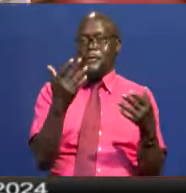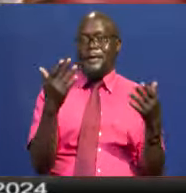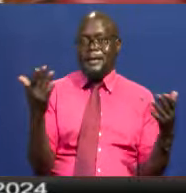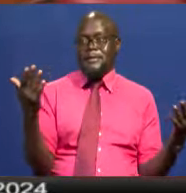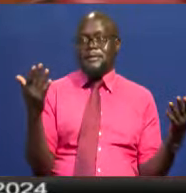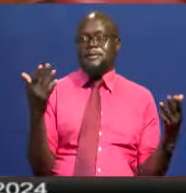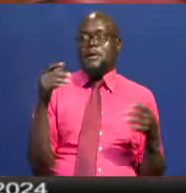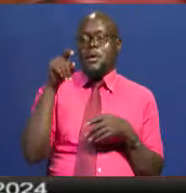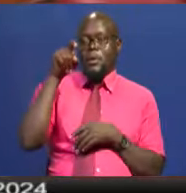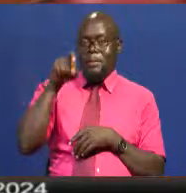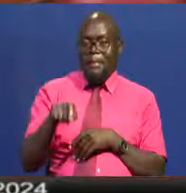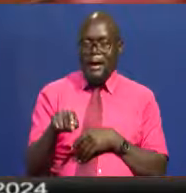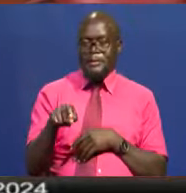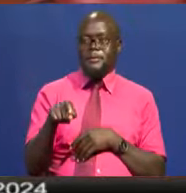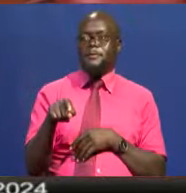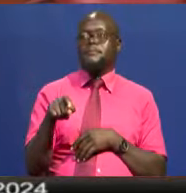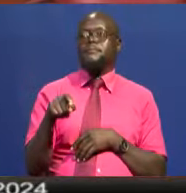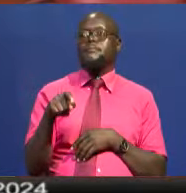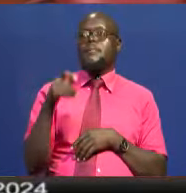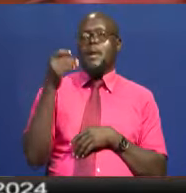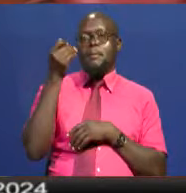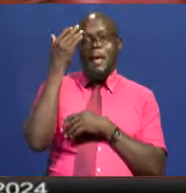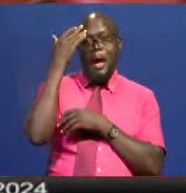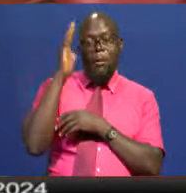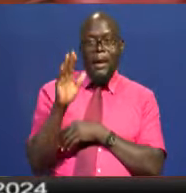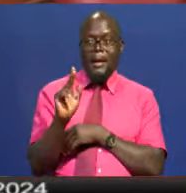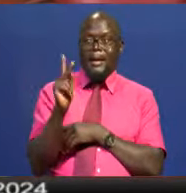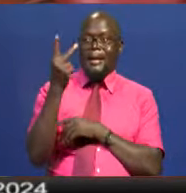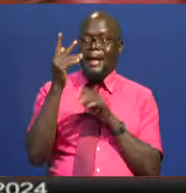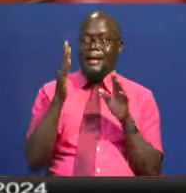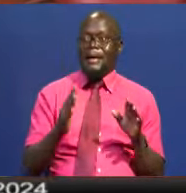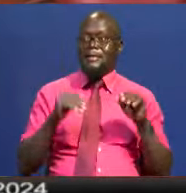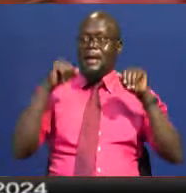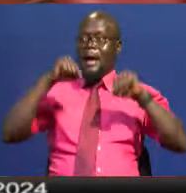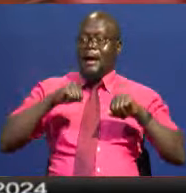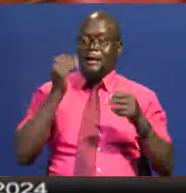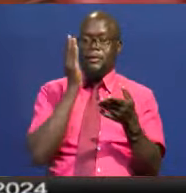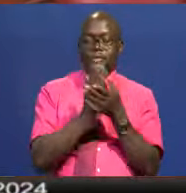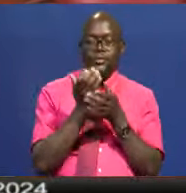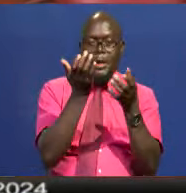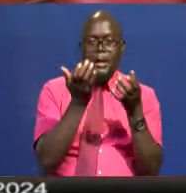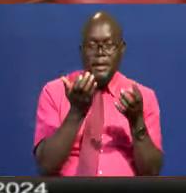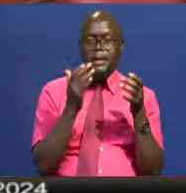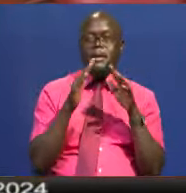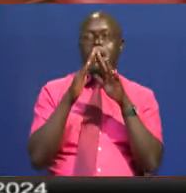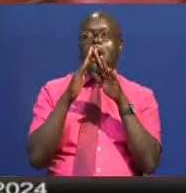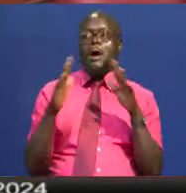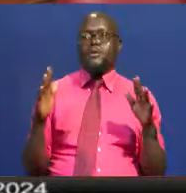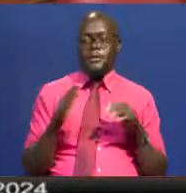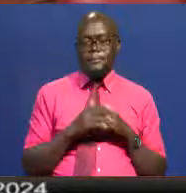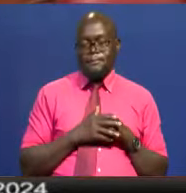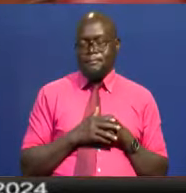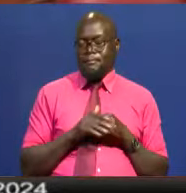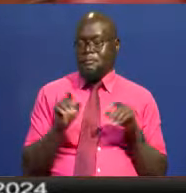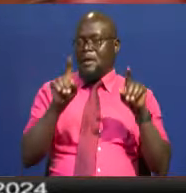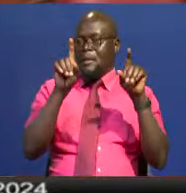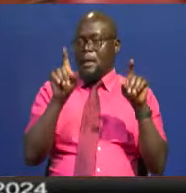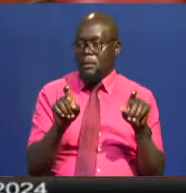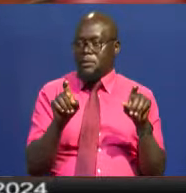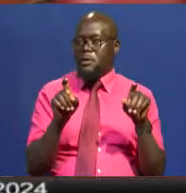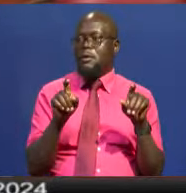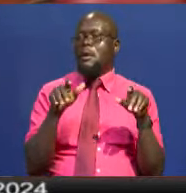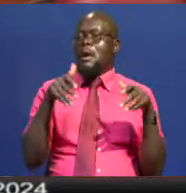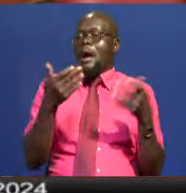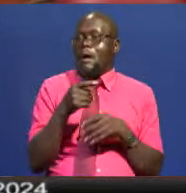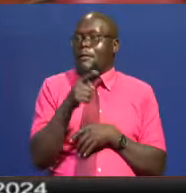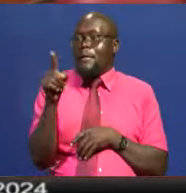that we must recognize from this fact. Kenyans agree that there's a need for housing. The question is on